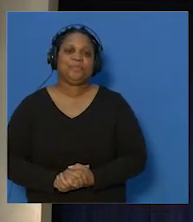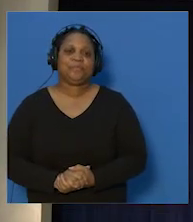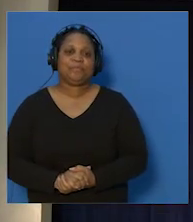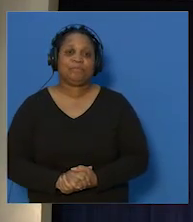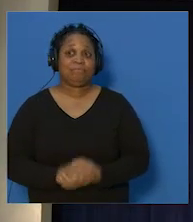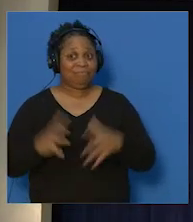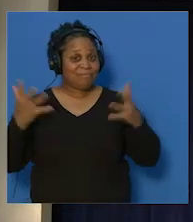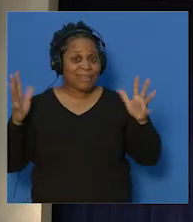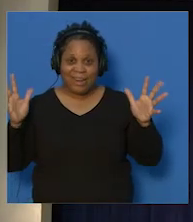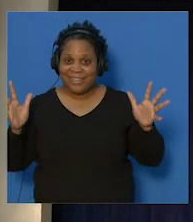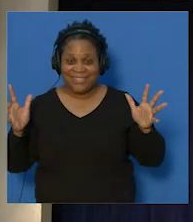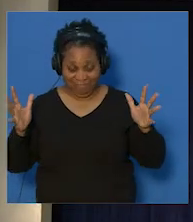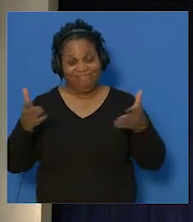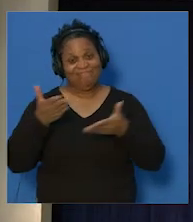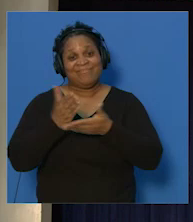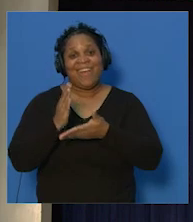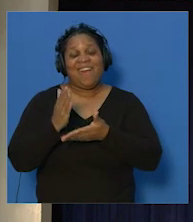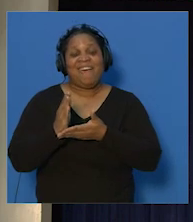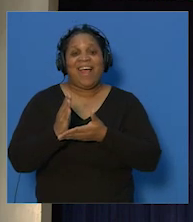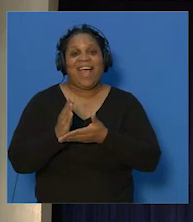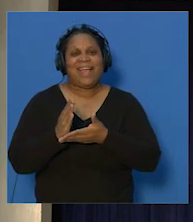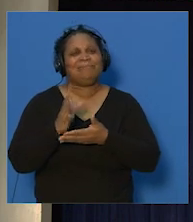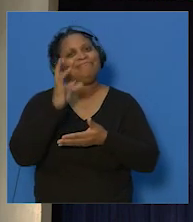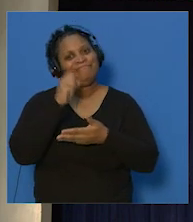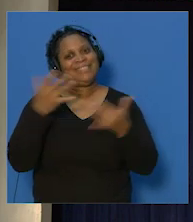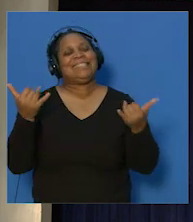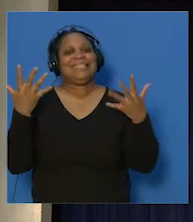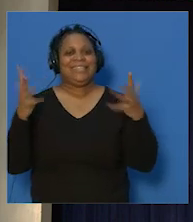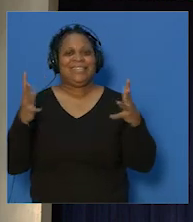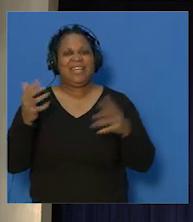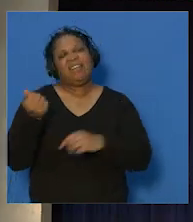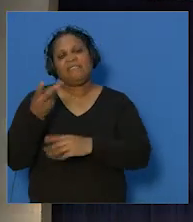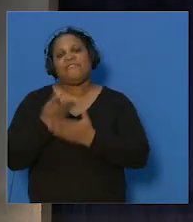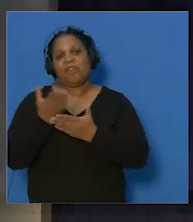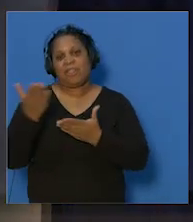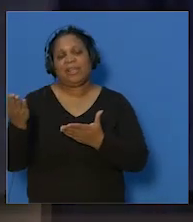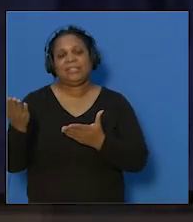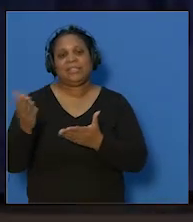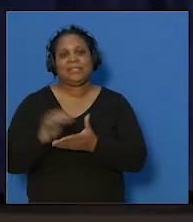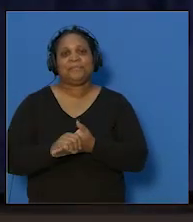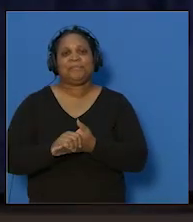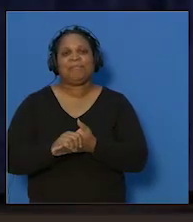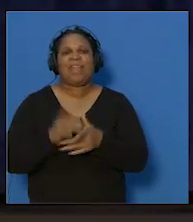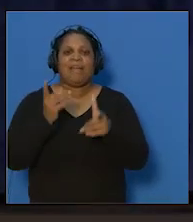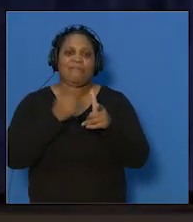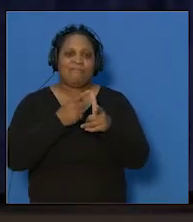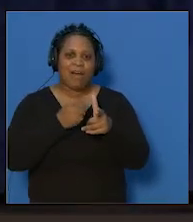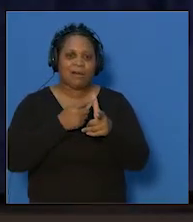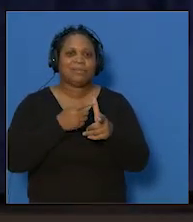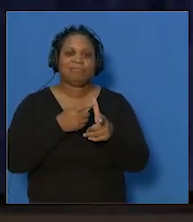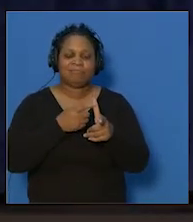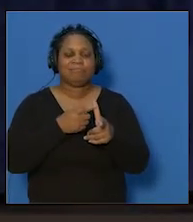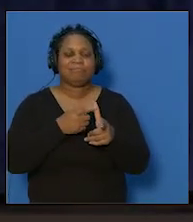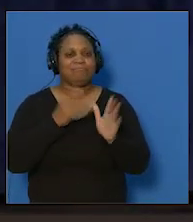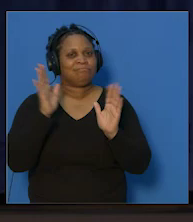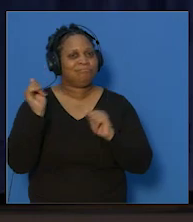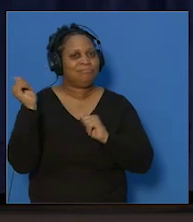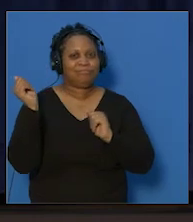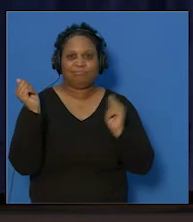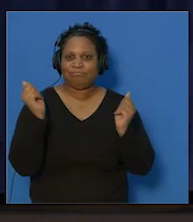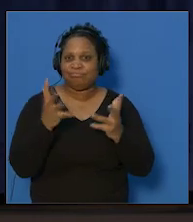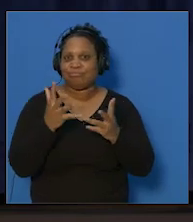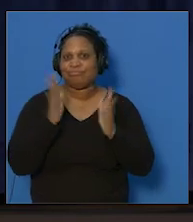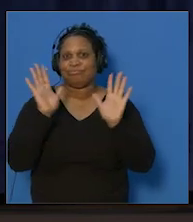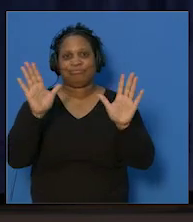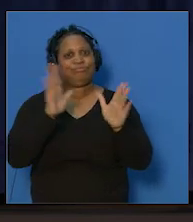Is that it? All right, so I guess it's time for closing. Just a few things. First of all, I hope that everyone has a wonderful